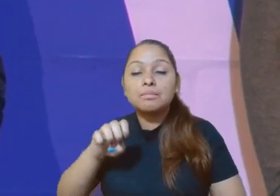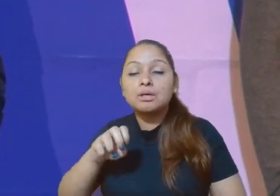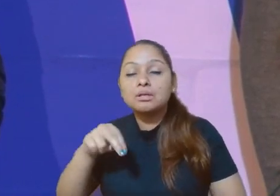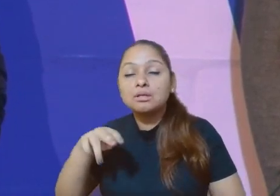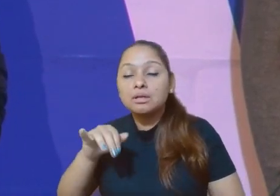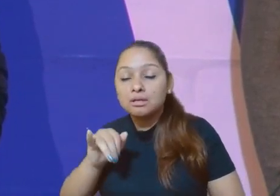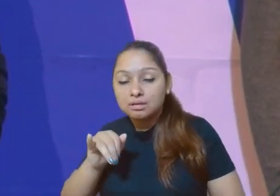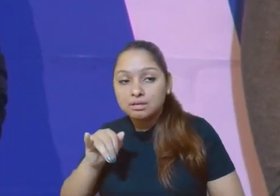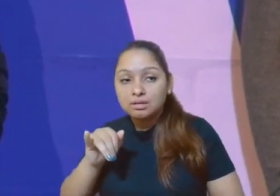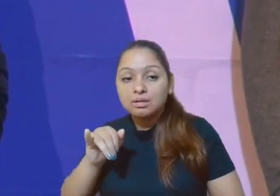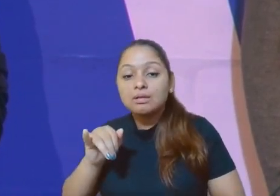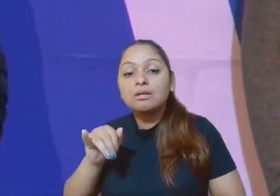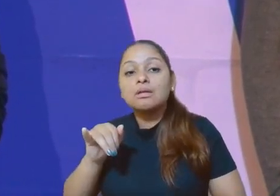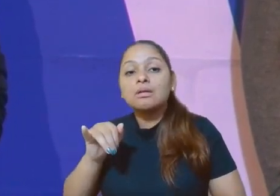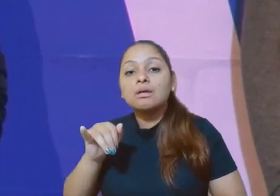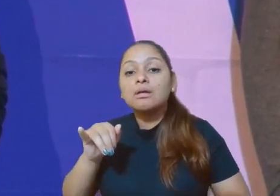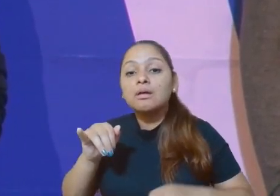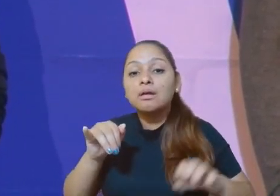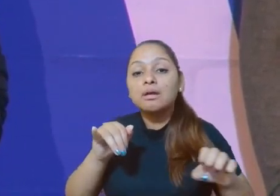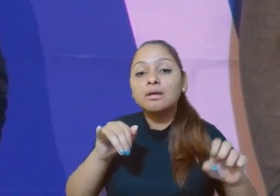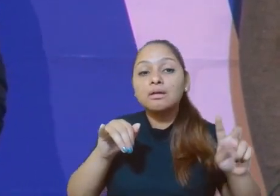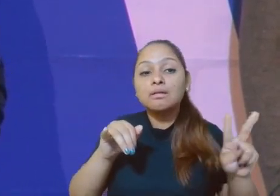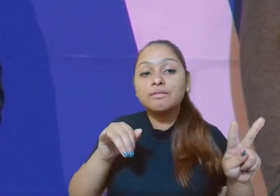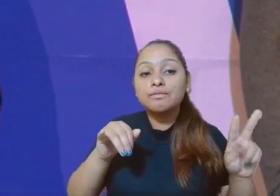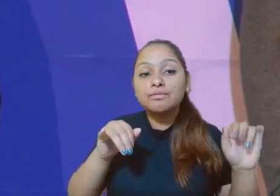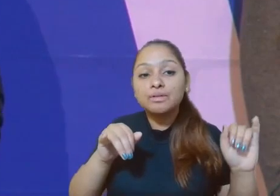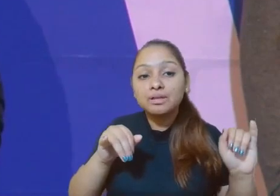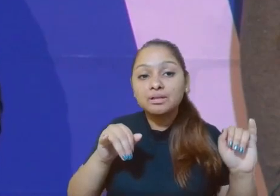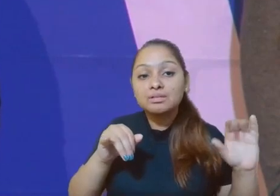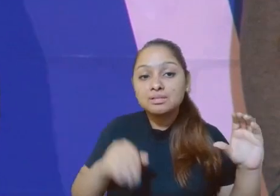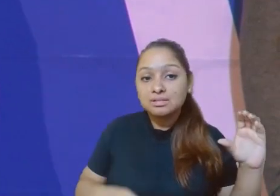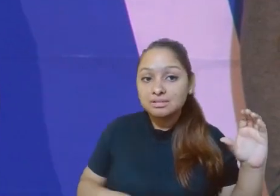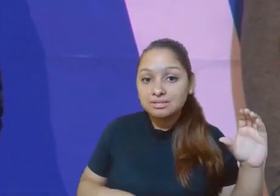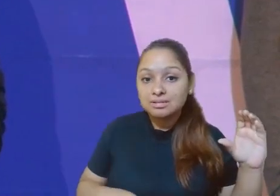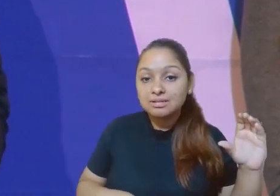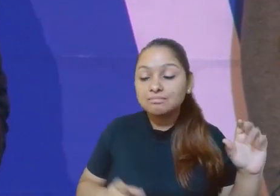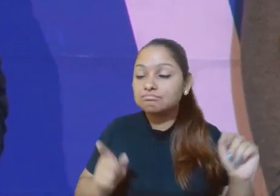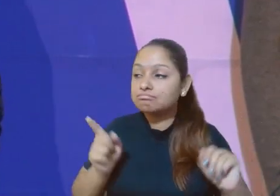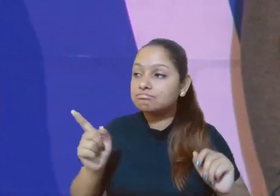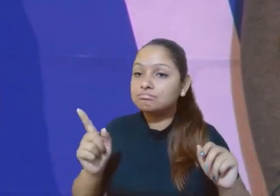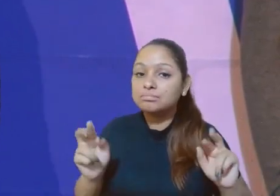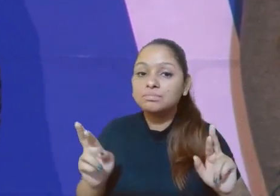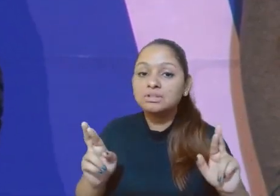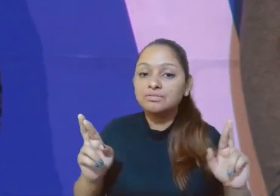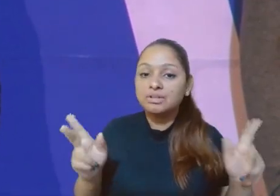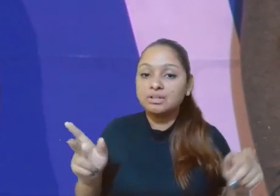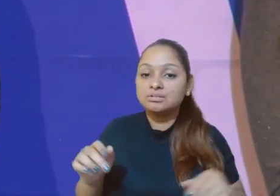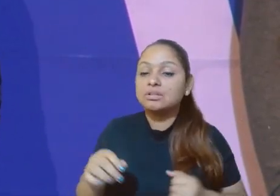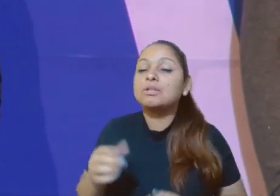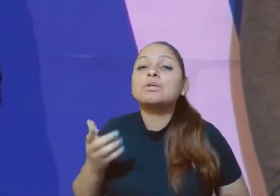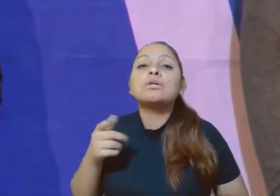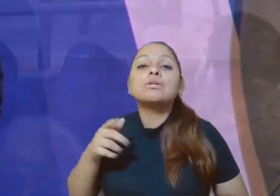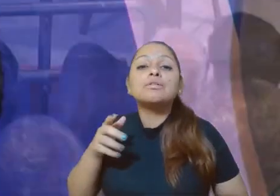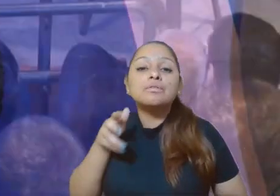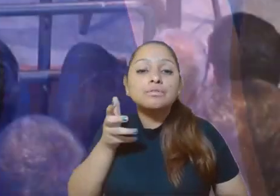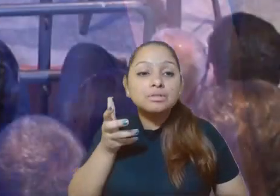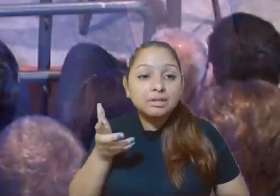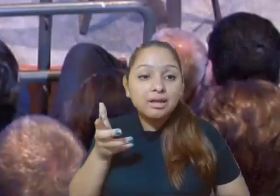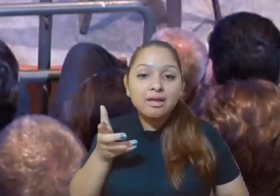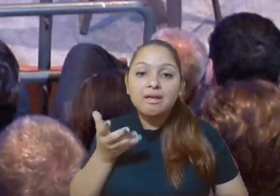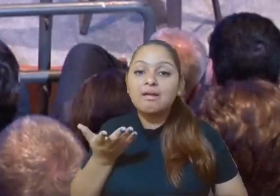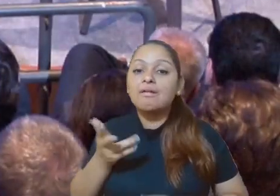want to buy the cheapest as possible. Because you want efficiency, capillarity, any other thing.